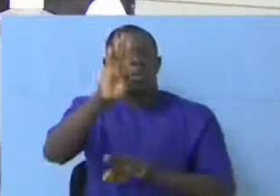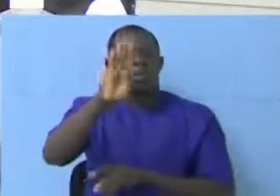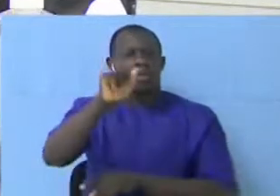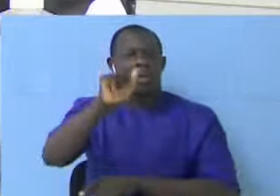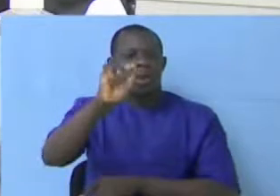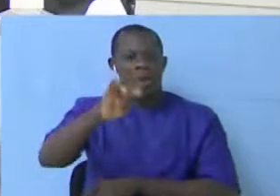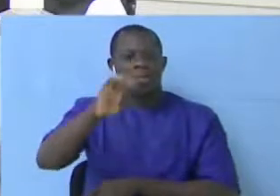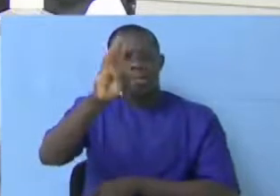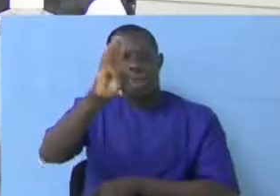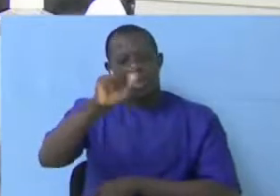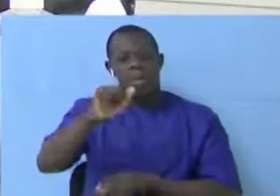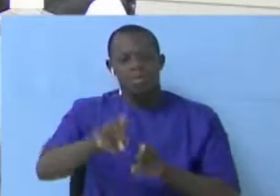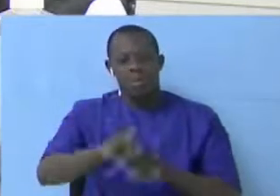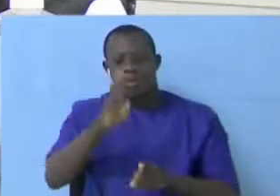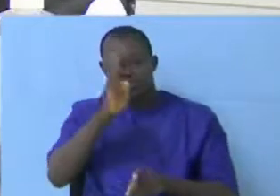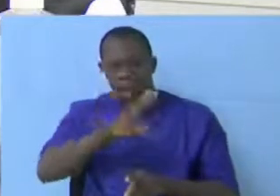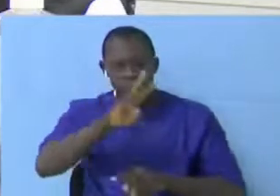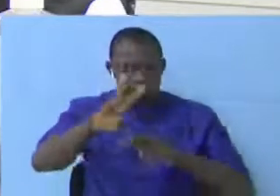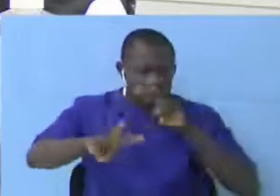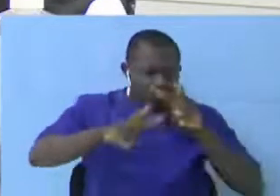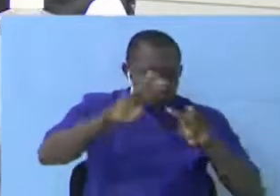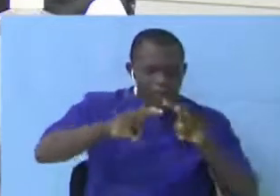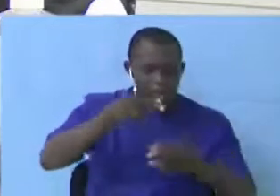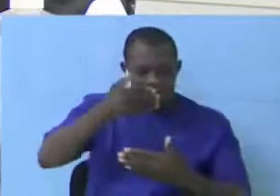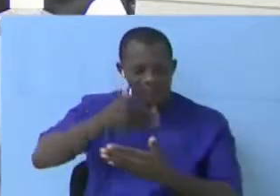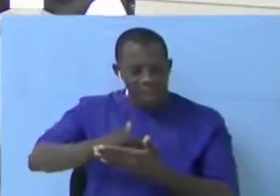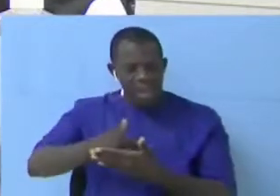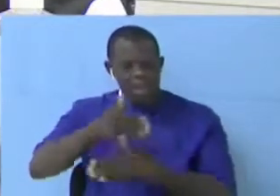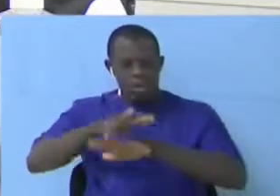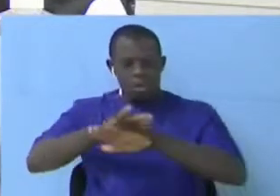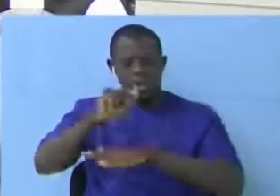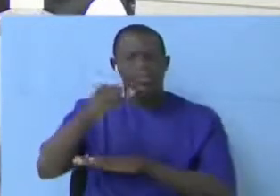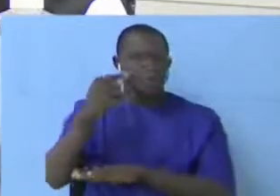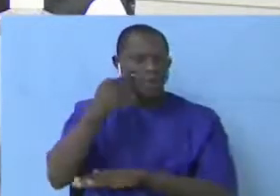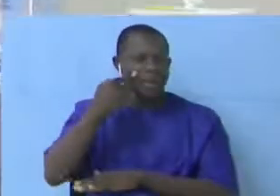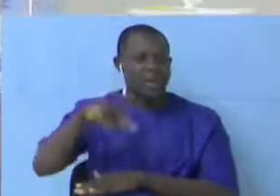So we worked on the file that day and the following day.